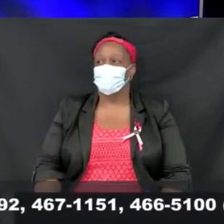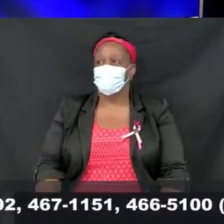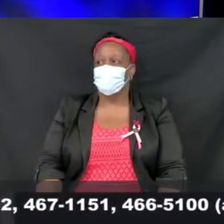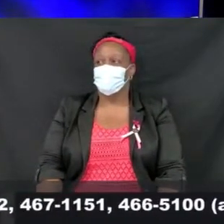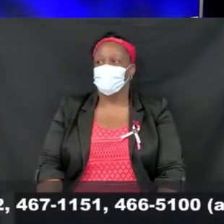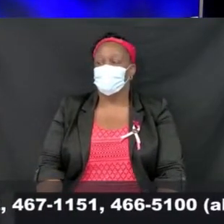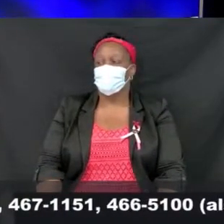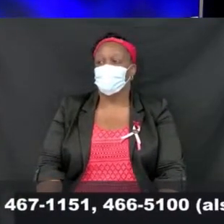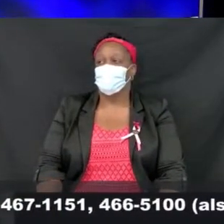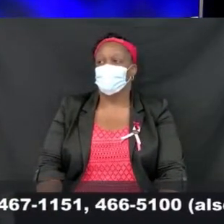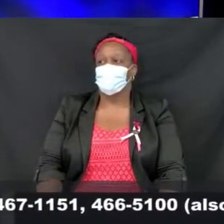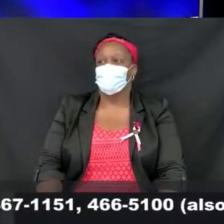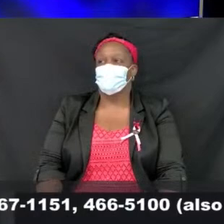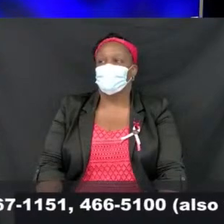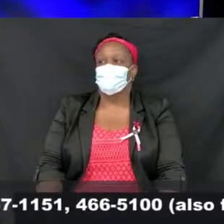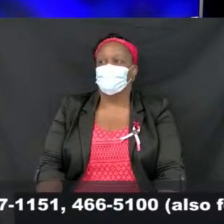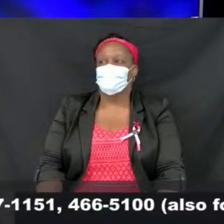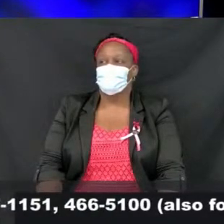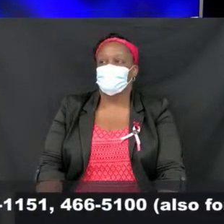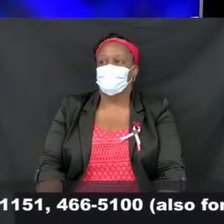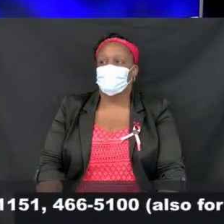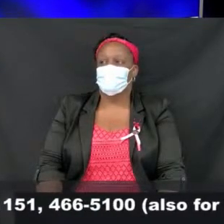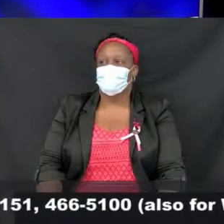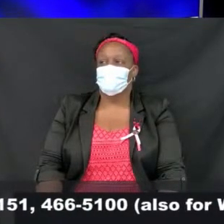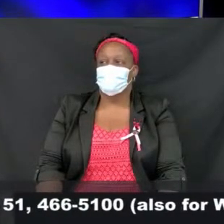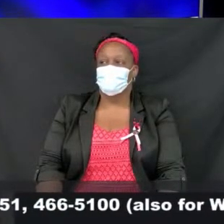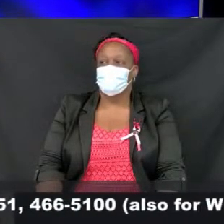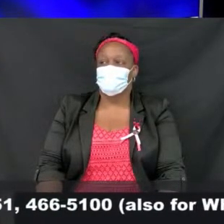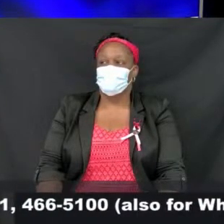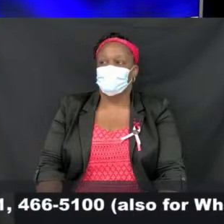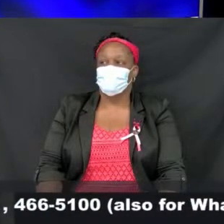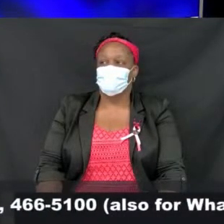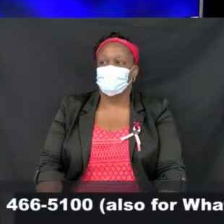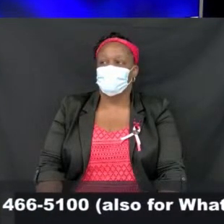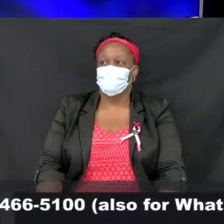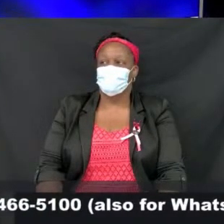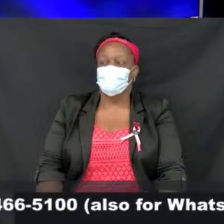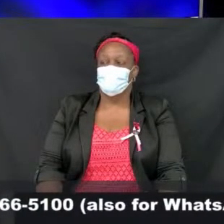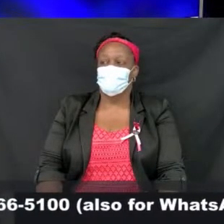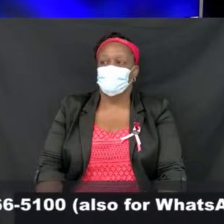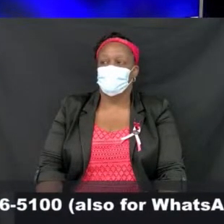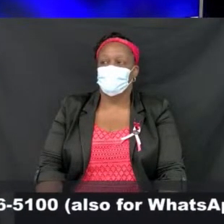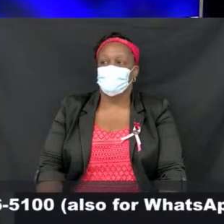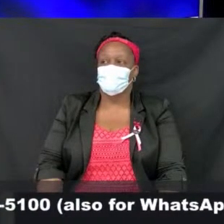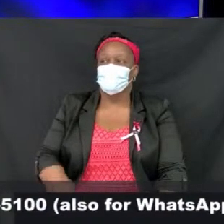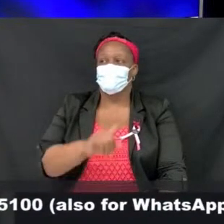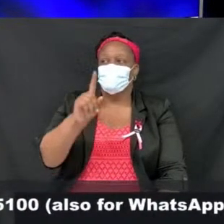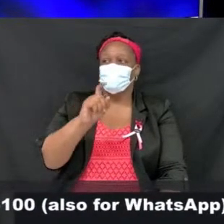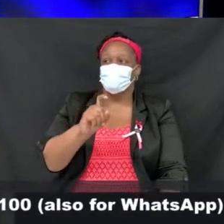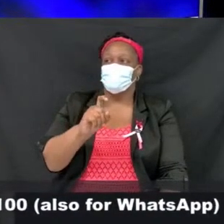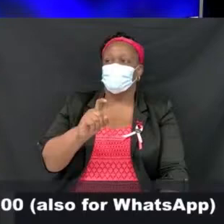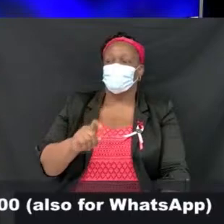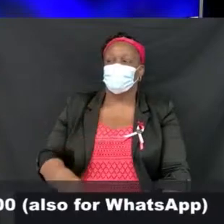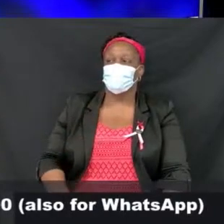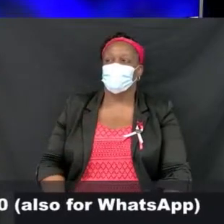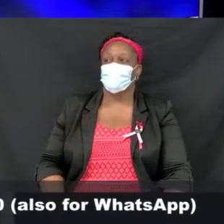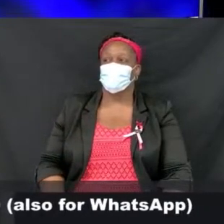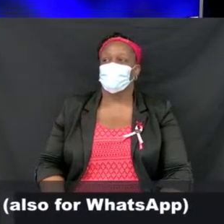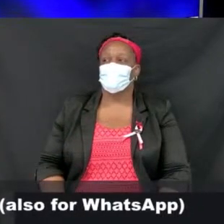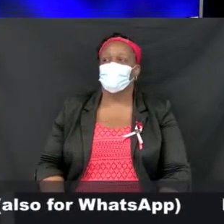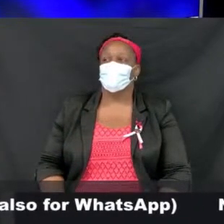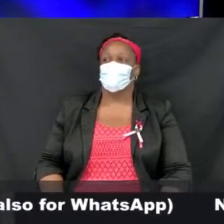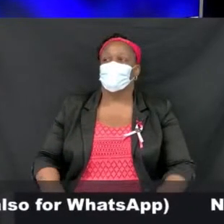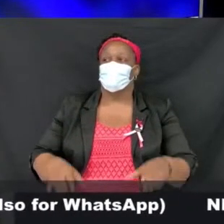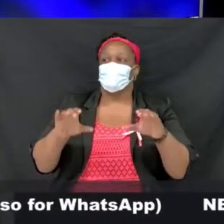Thank you. This question is from Freedom FM. Is it possible for the task force